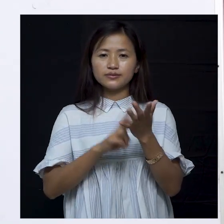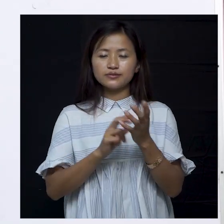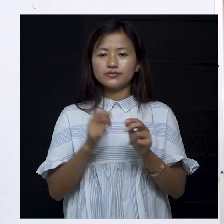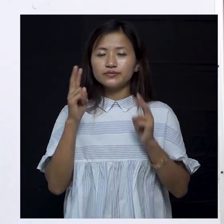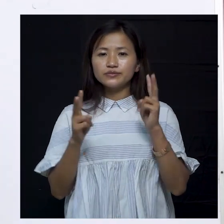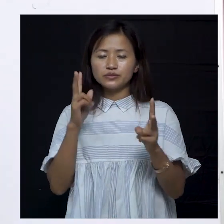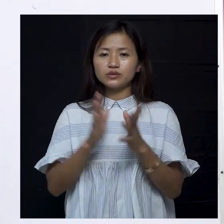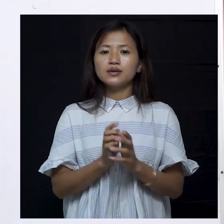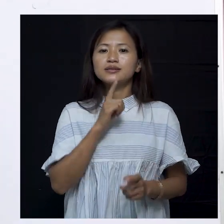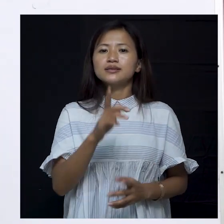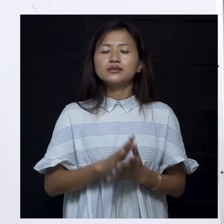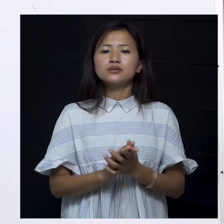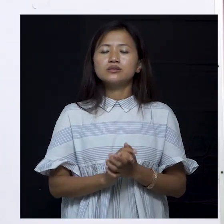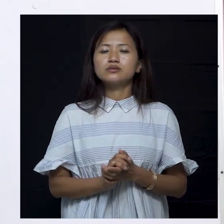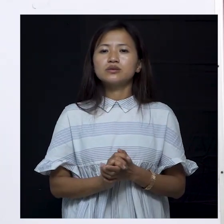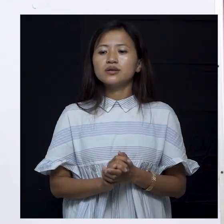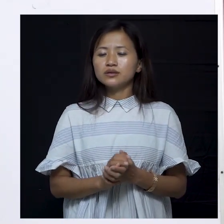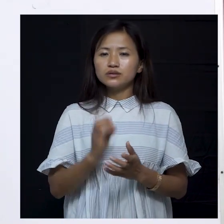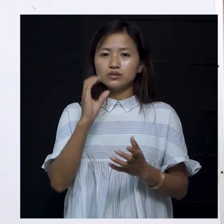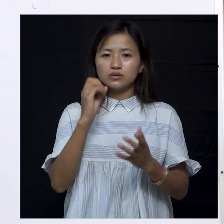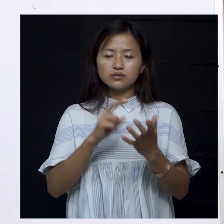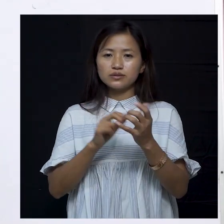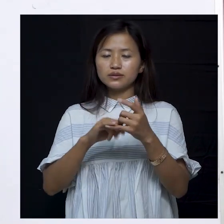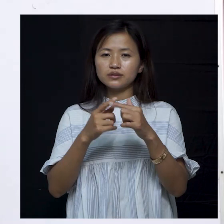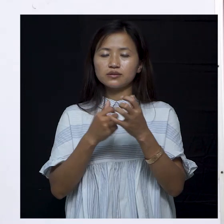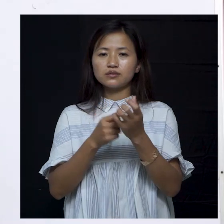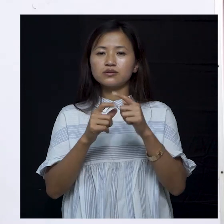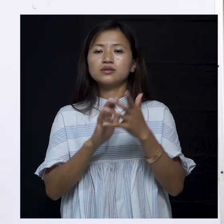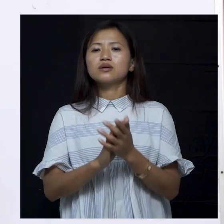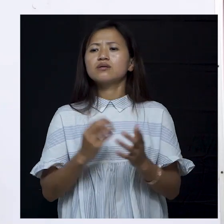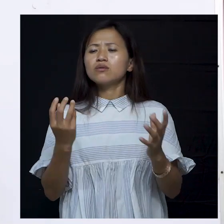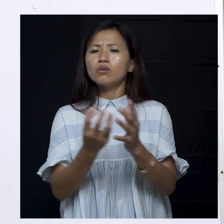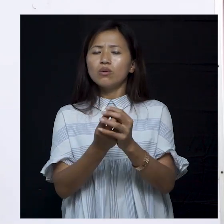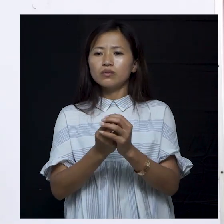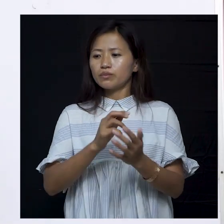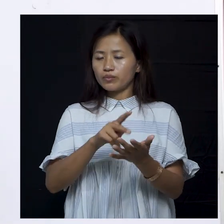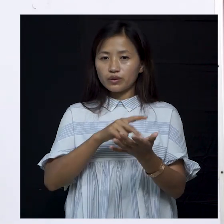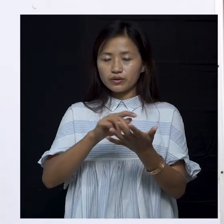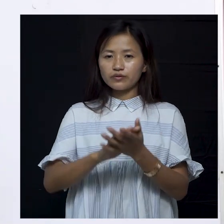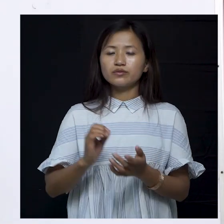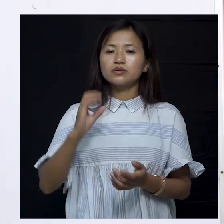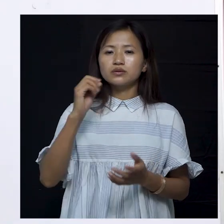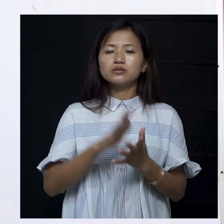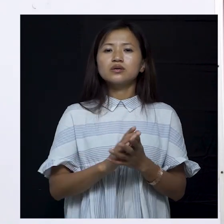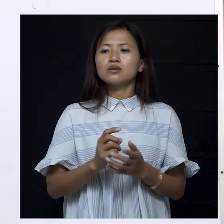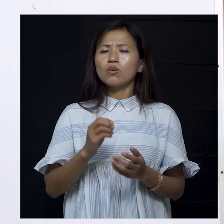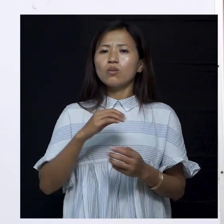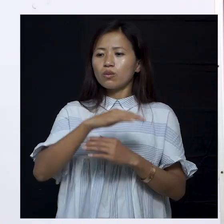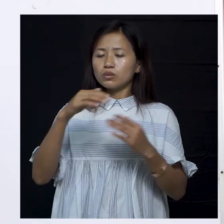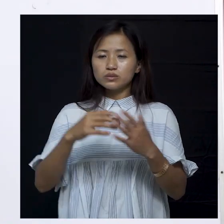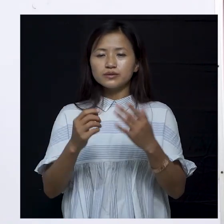contrast tells you that it is in contrast to the other part of the clause. Although he is a poor man, he is